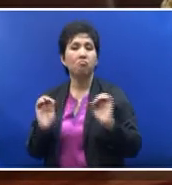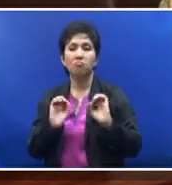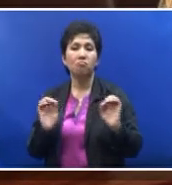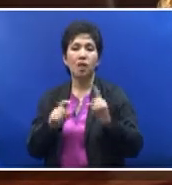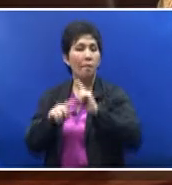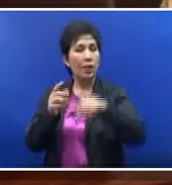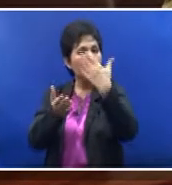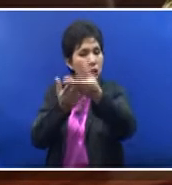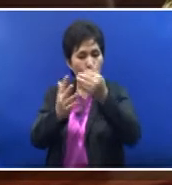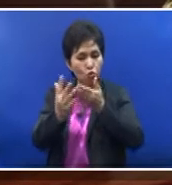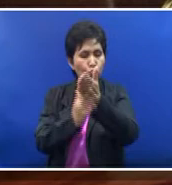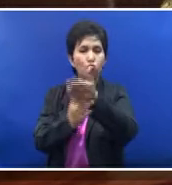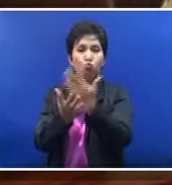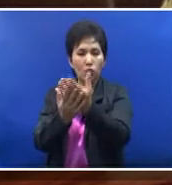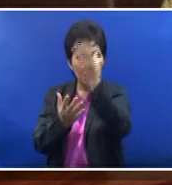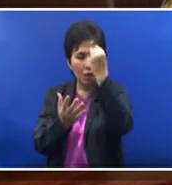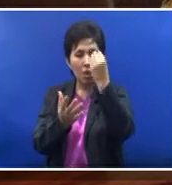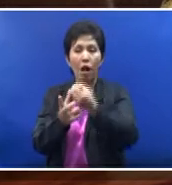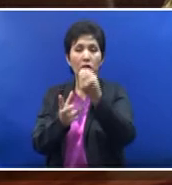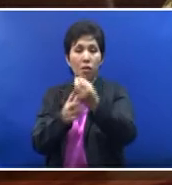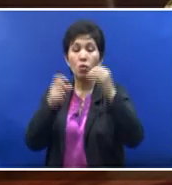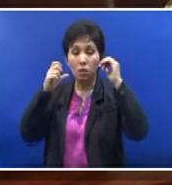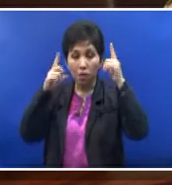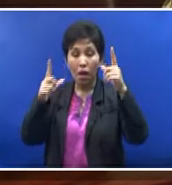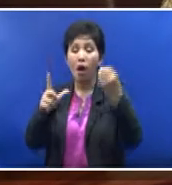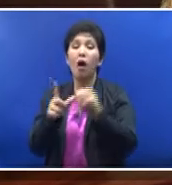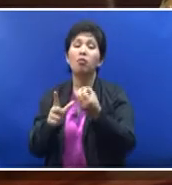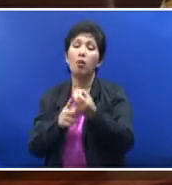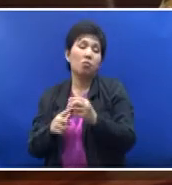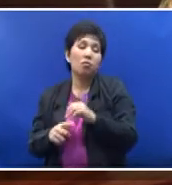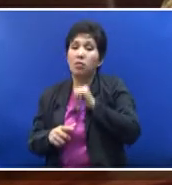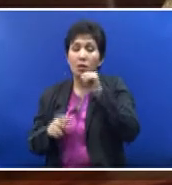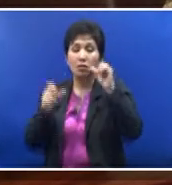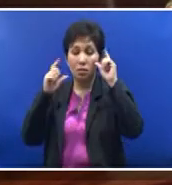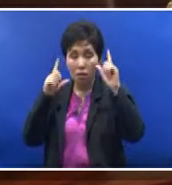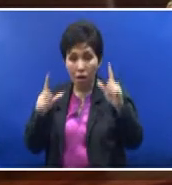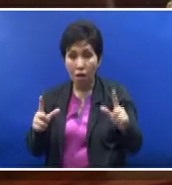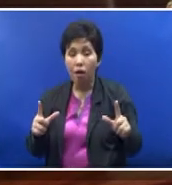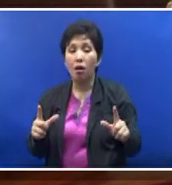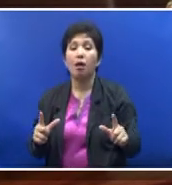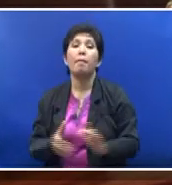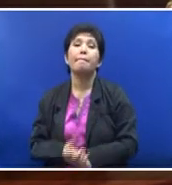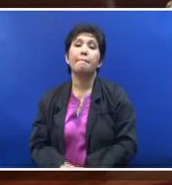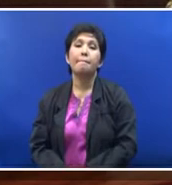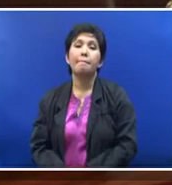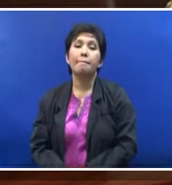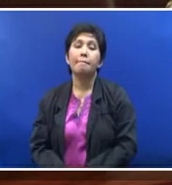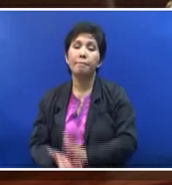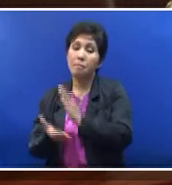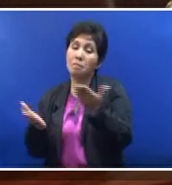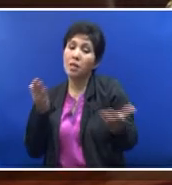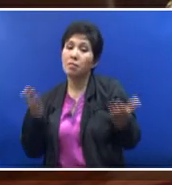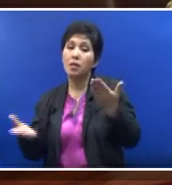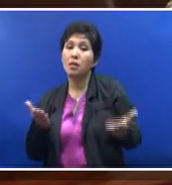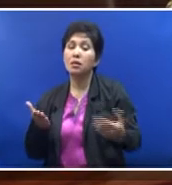is through learning. Either you aware or you're not aware. Either you conscious or you are not conscious. Okay, maybe